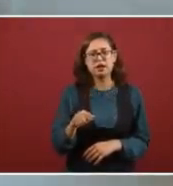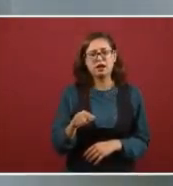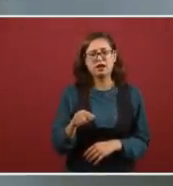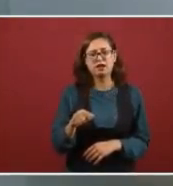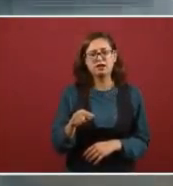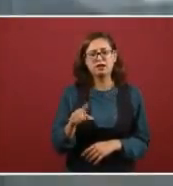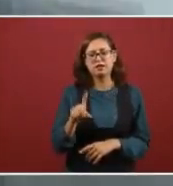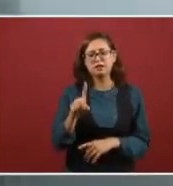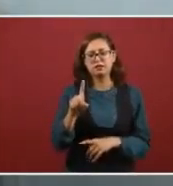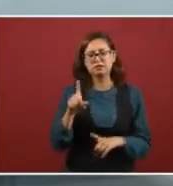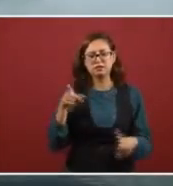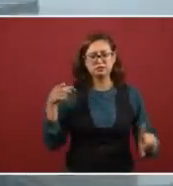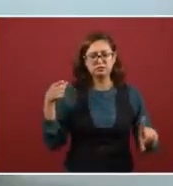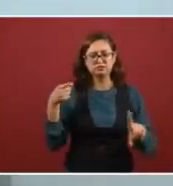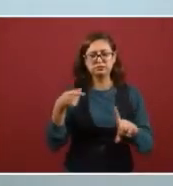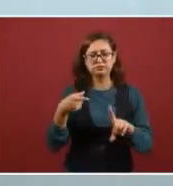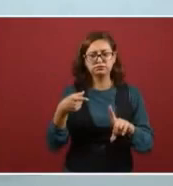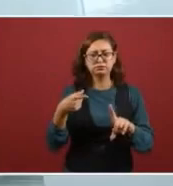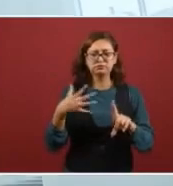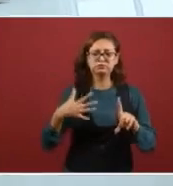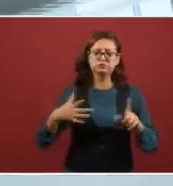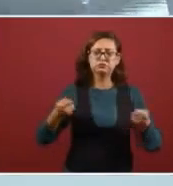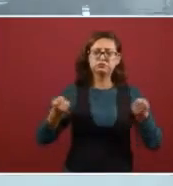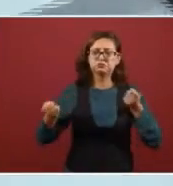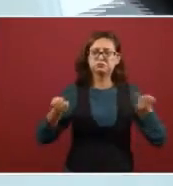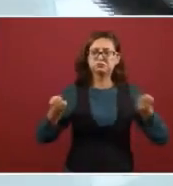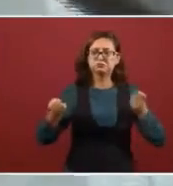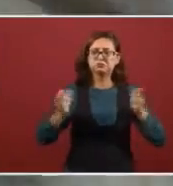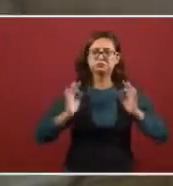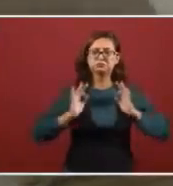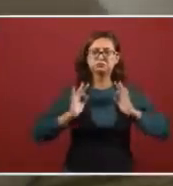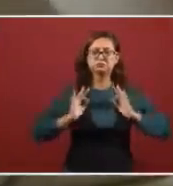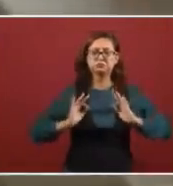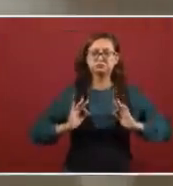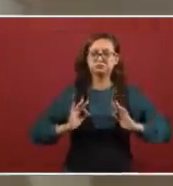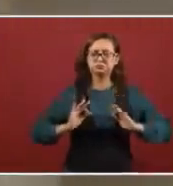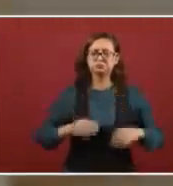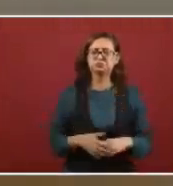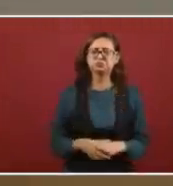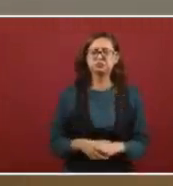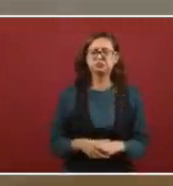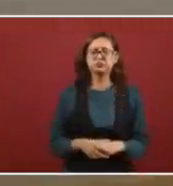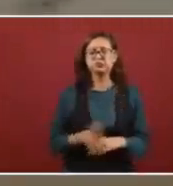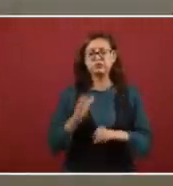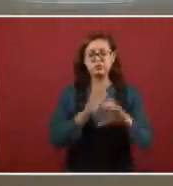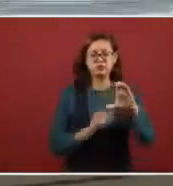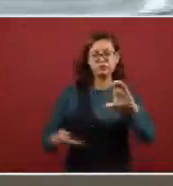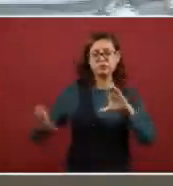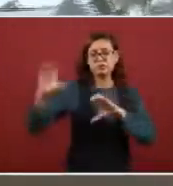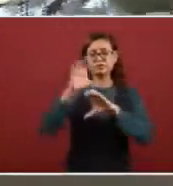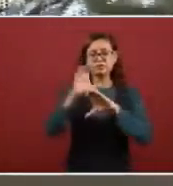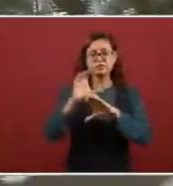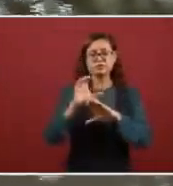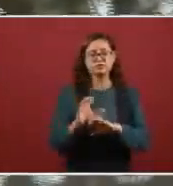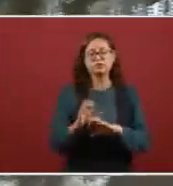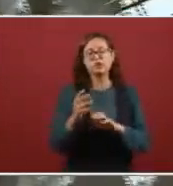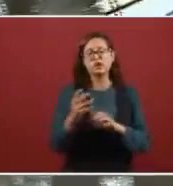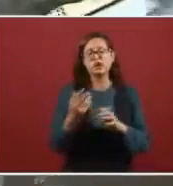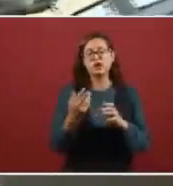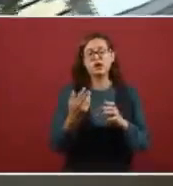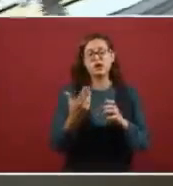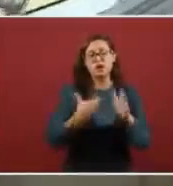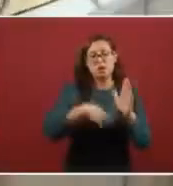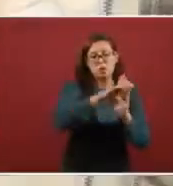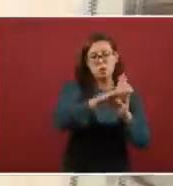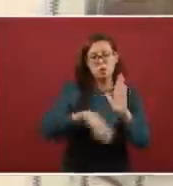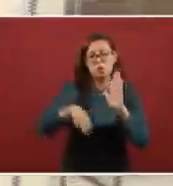that's devoted to control temperature of the ambient. On the high level, they have the bedrooms. 4